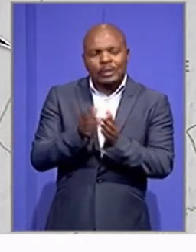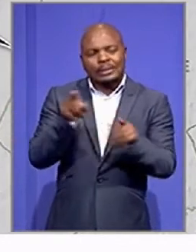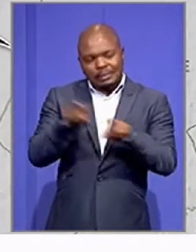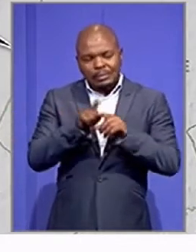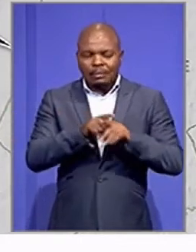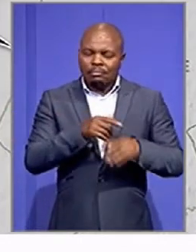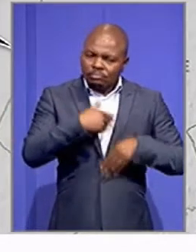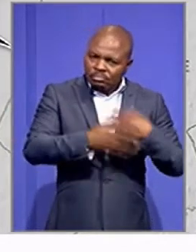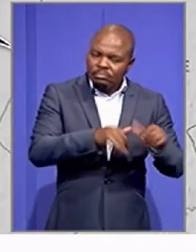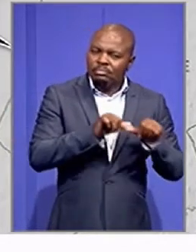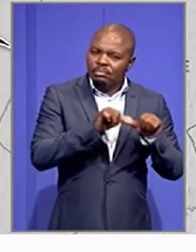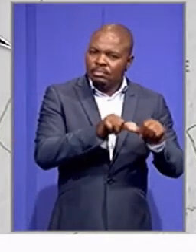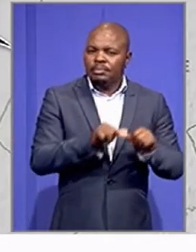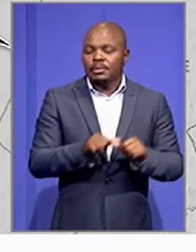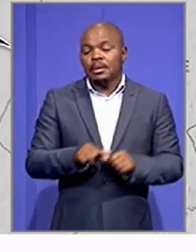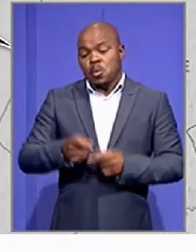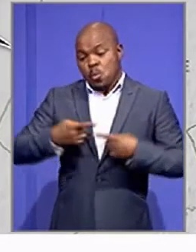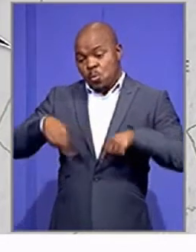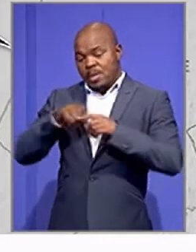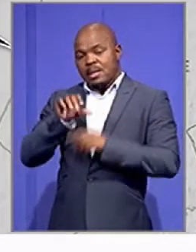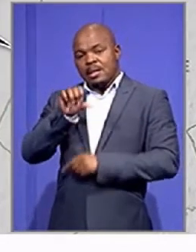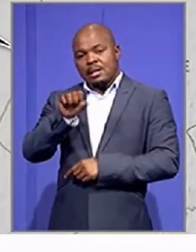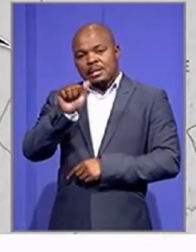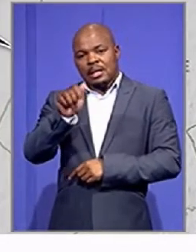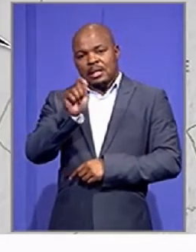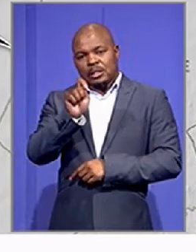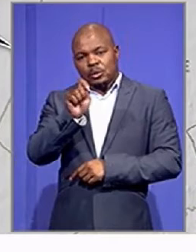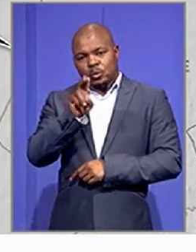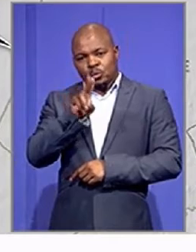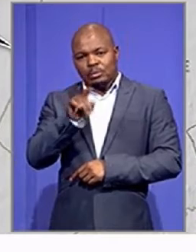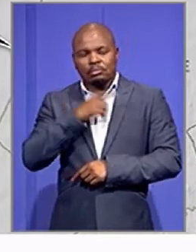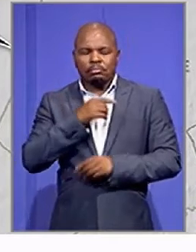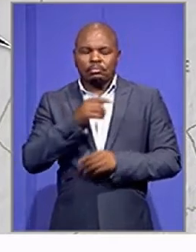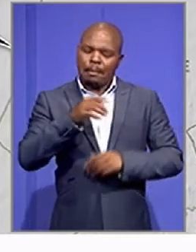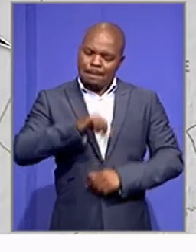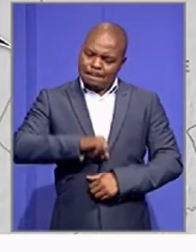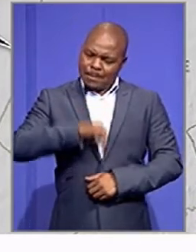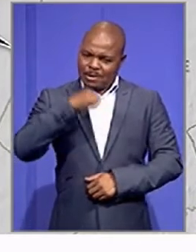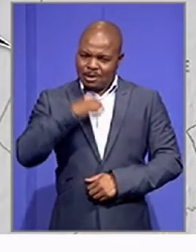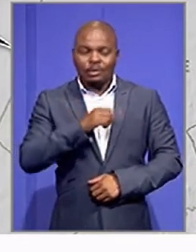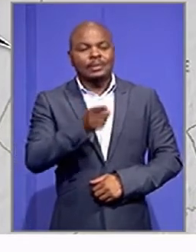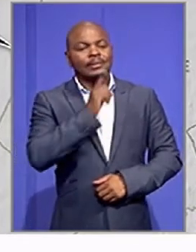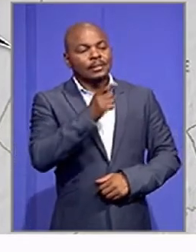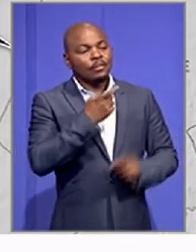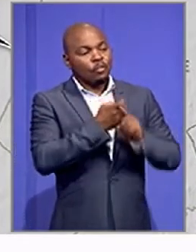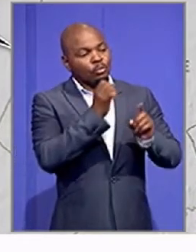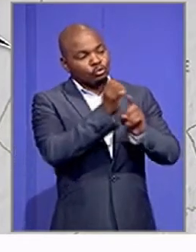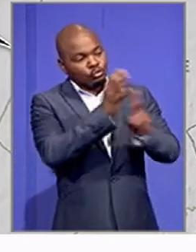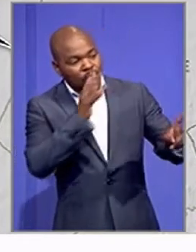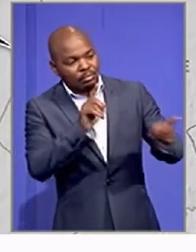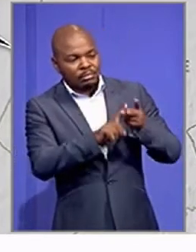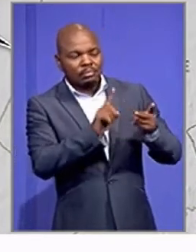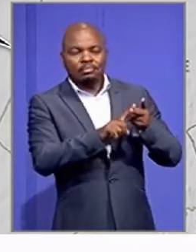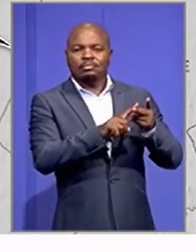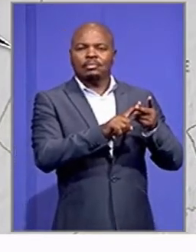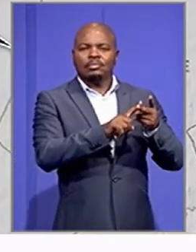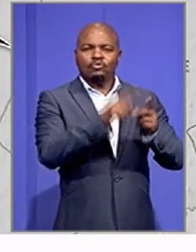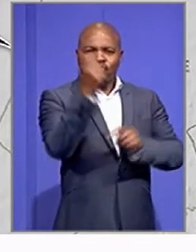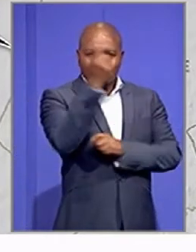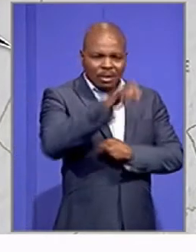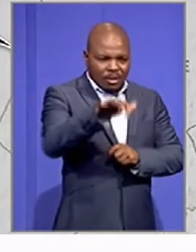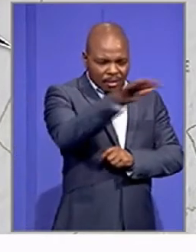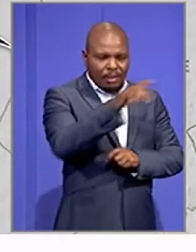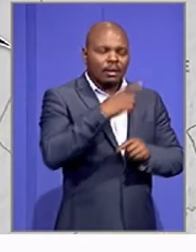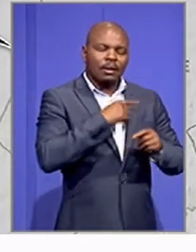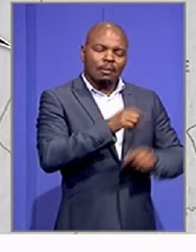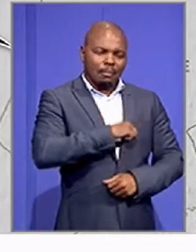very proud of both the learners, but also more proud of our teachers in the township schools, in the rural schools, with all the limitations, with all